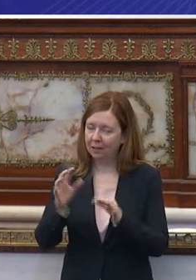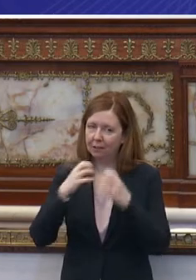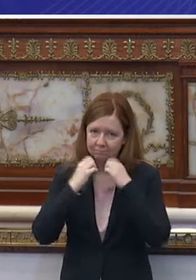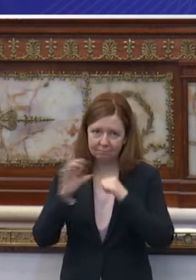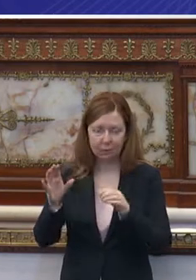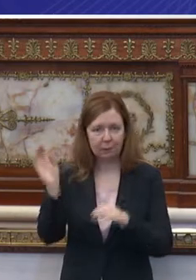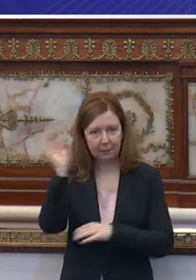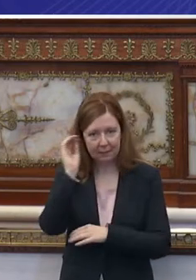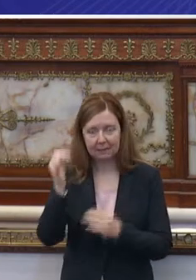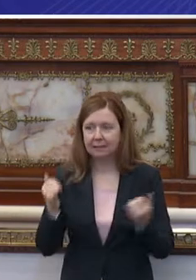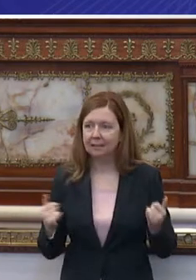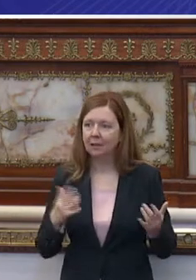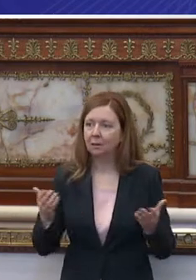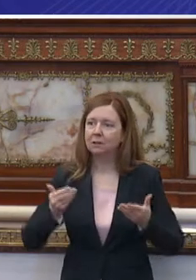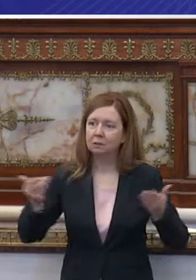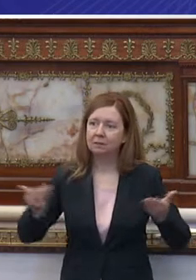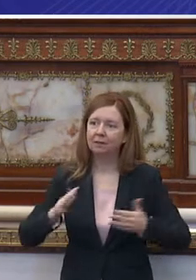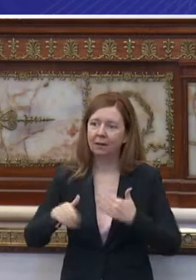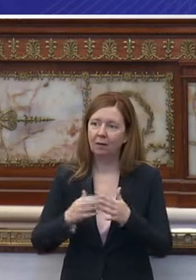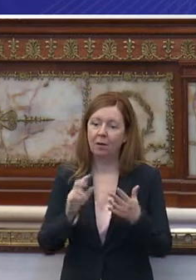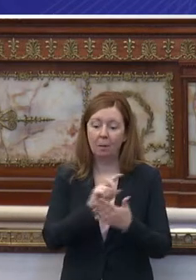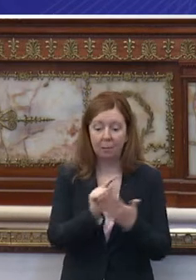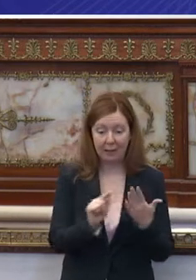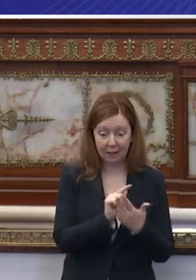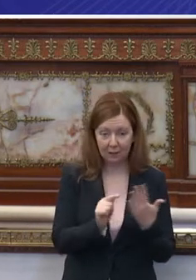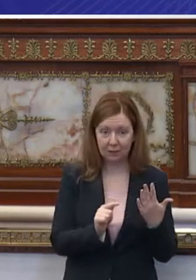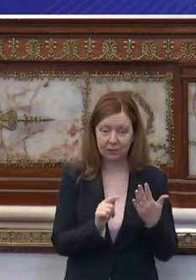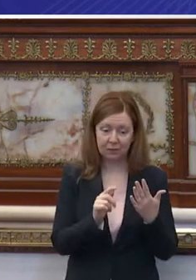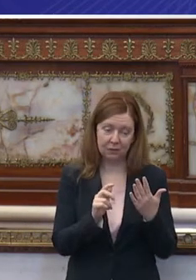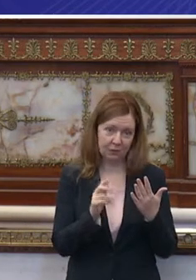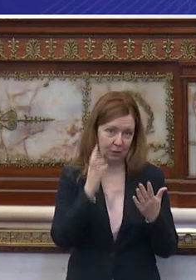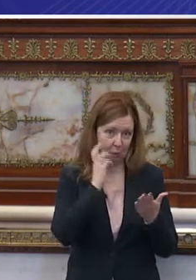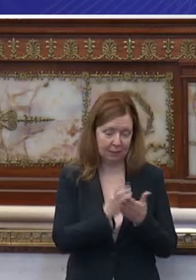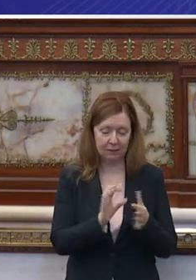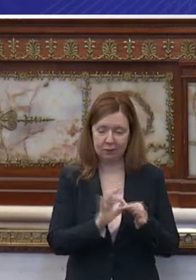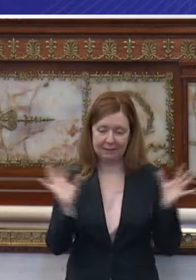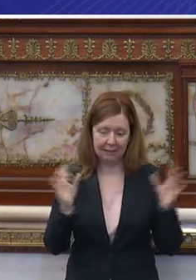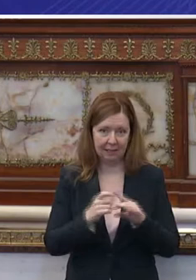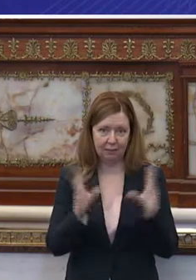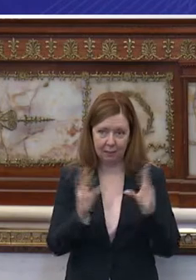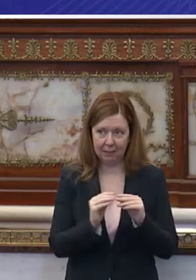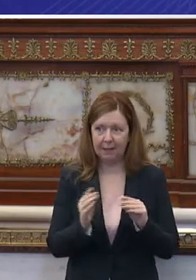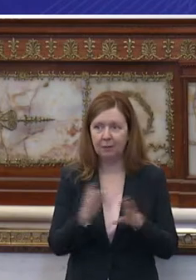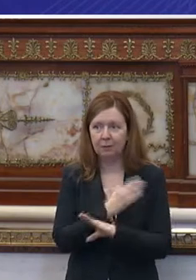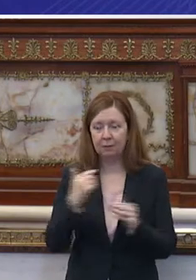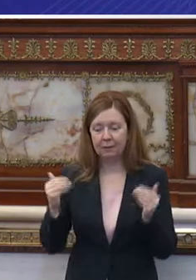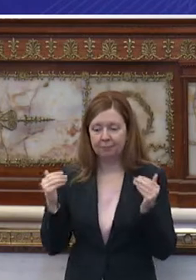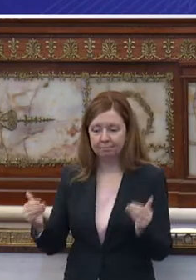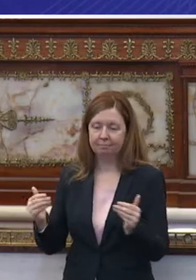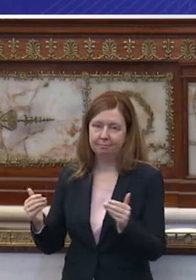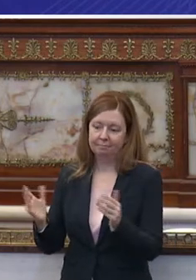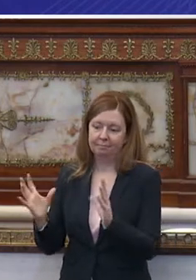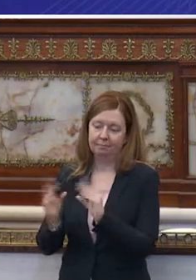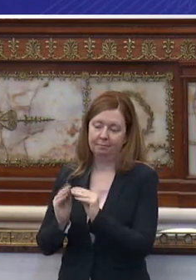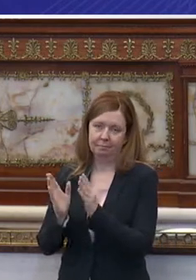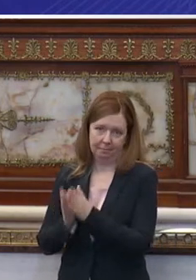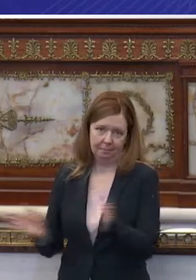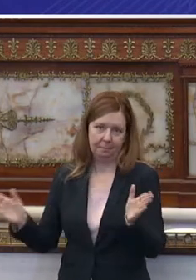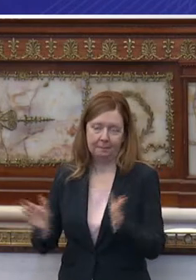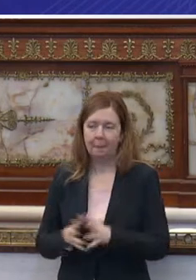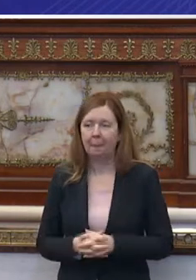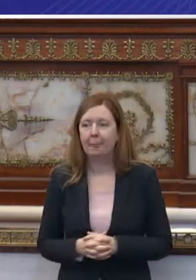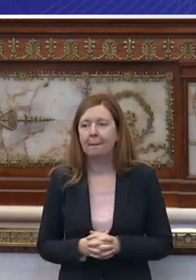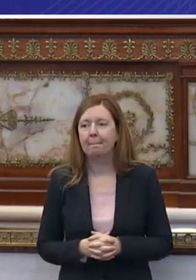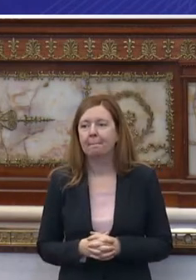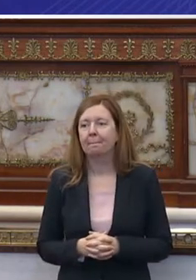opinions, and now I'd like to invite all panels and witnesses to please disconnect from the meeting before we go into our public